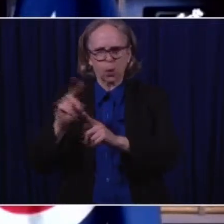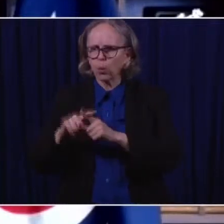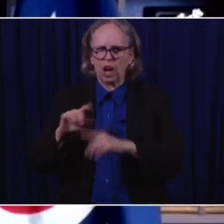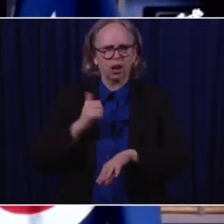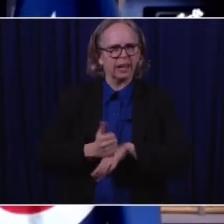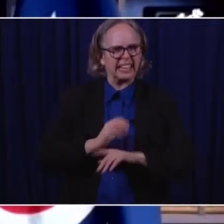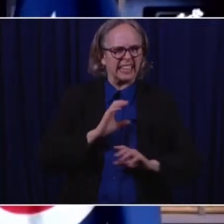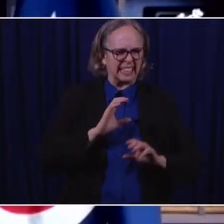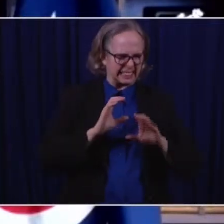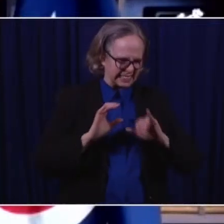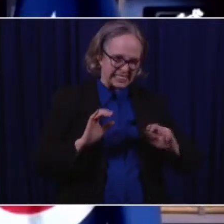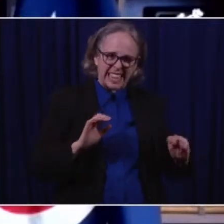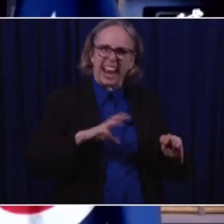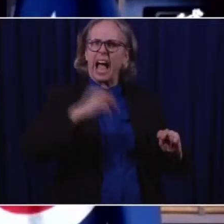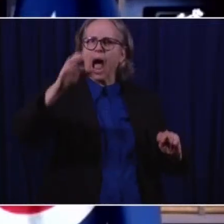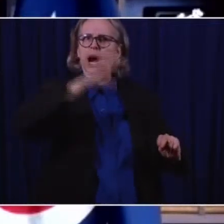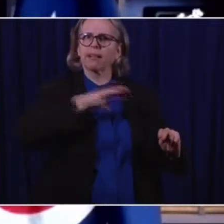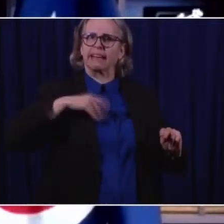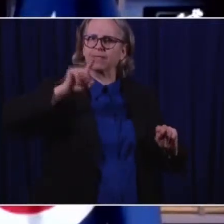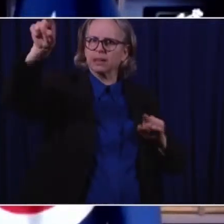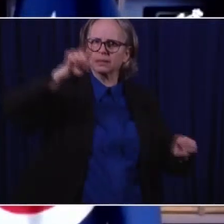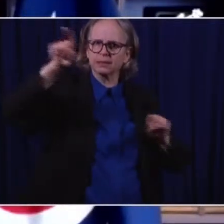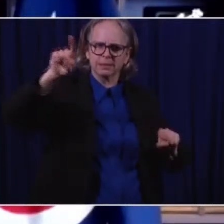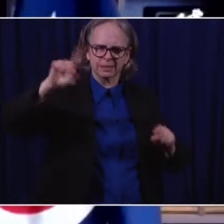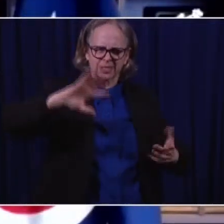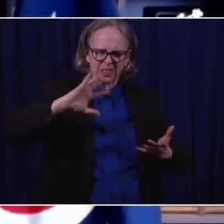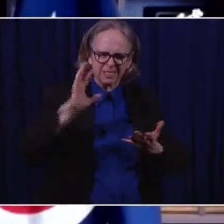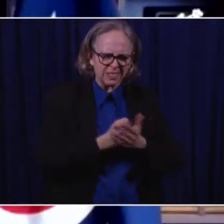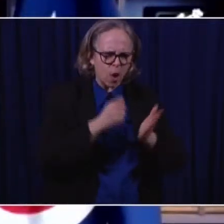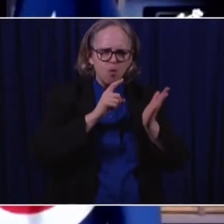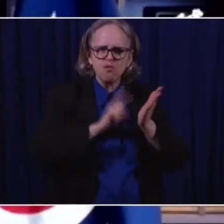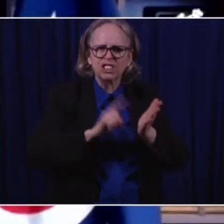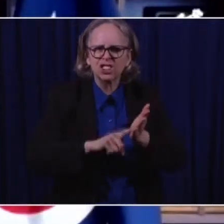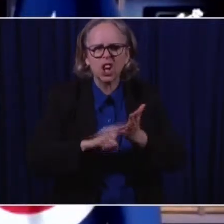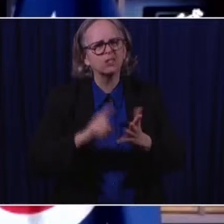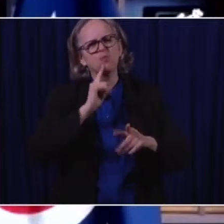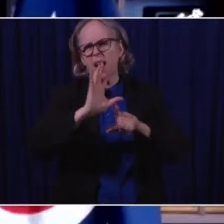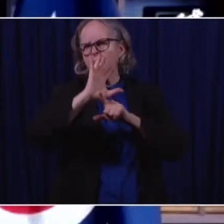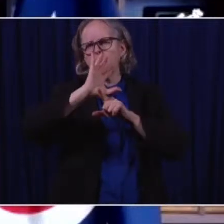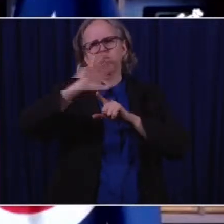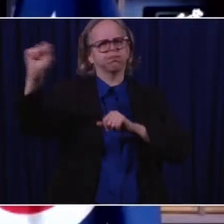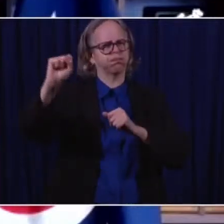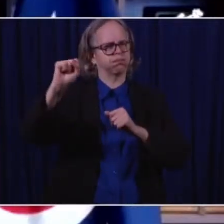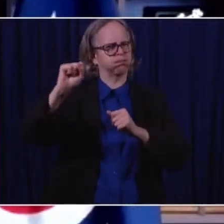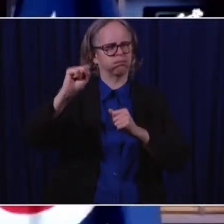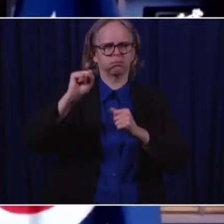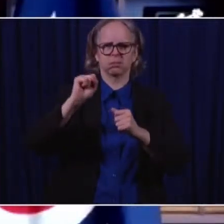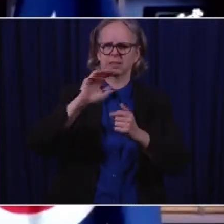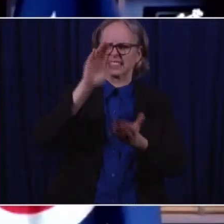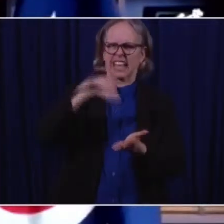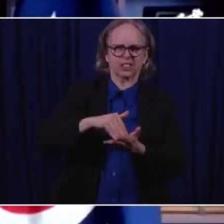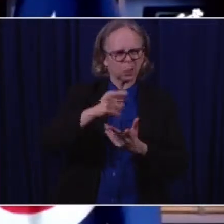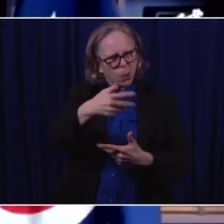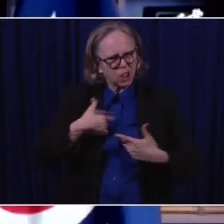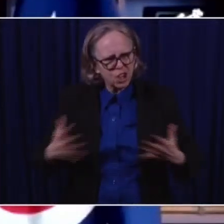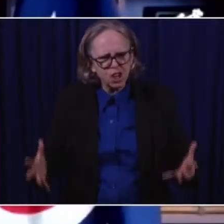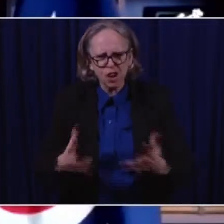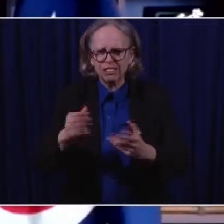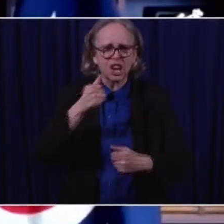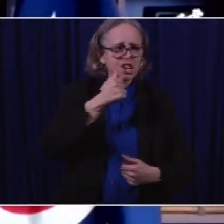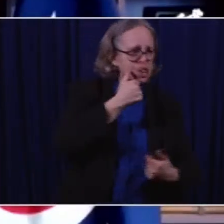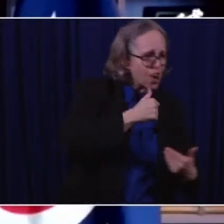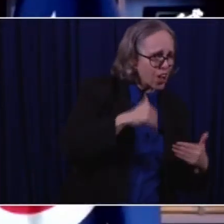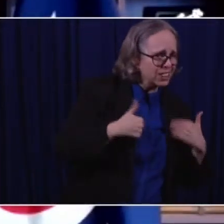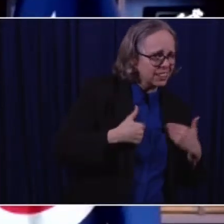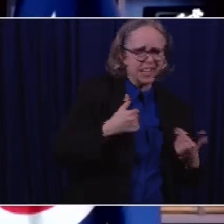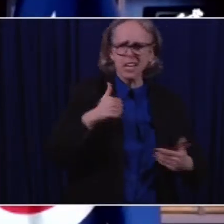world-class research in these areas. And we encourage our girls and and young women to take